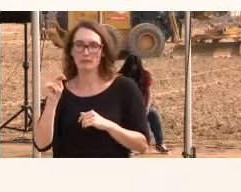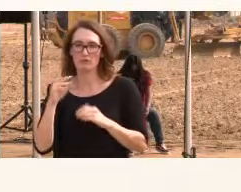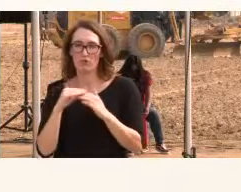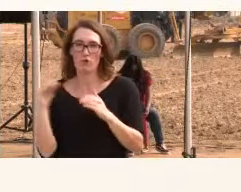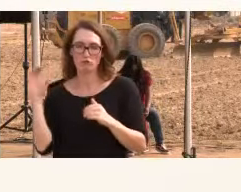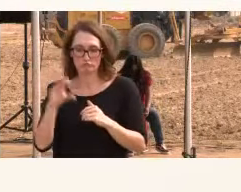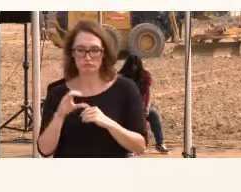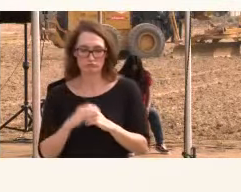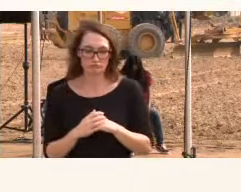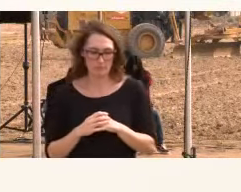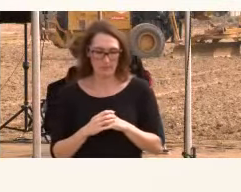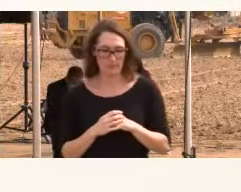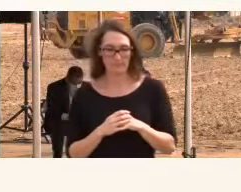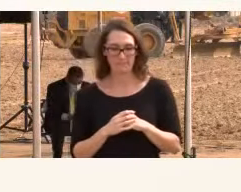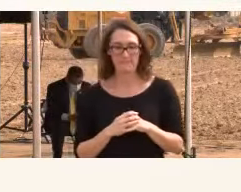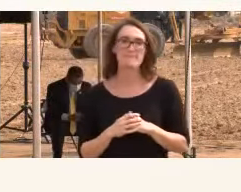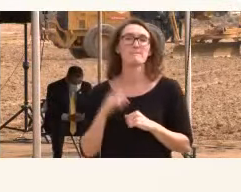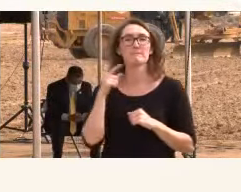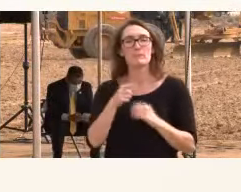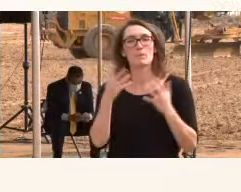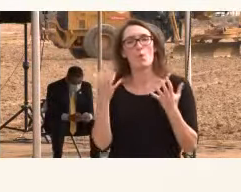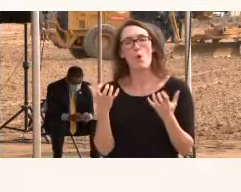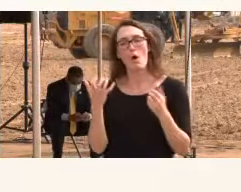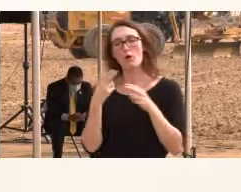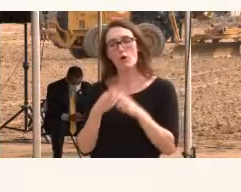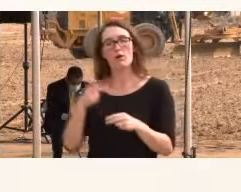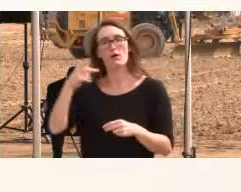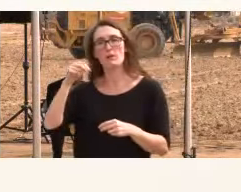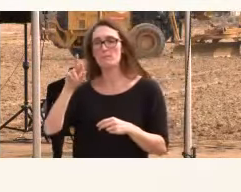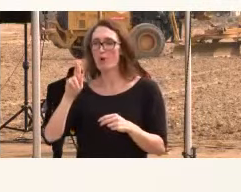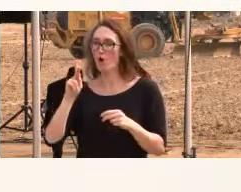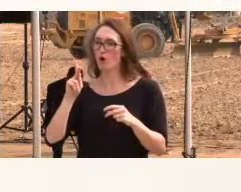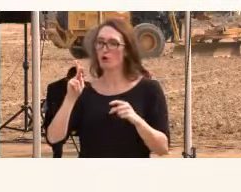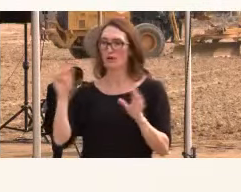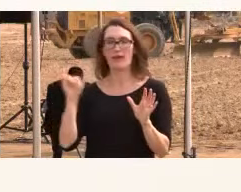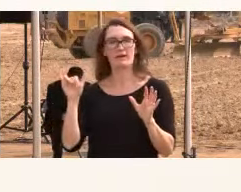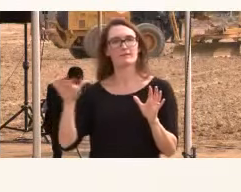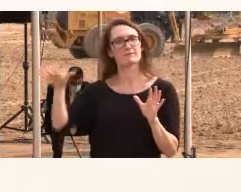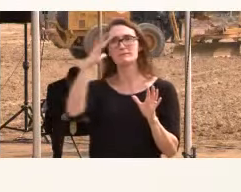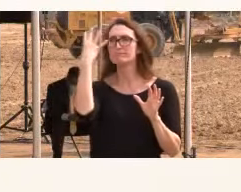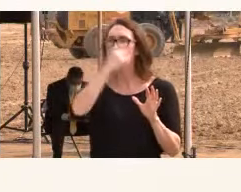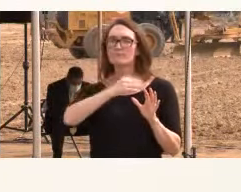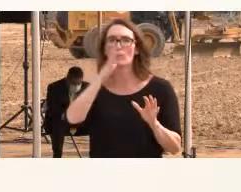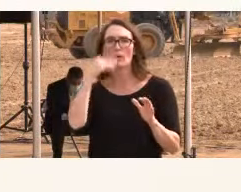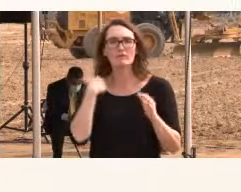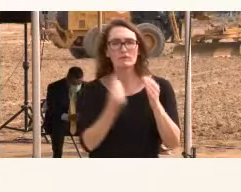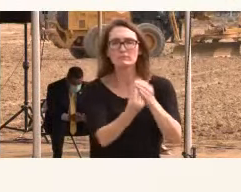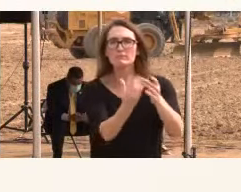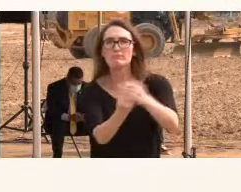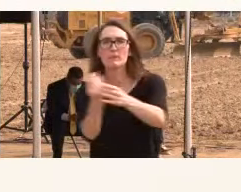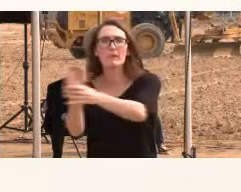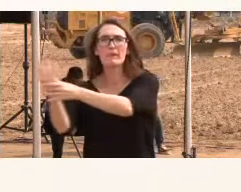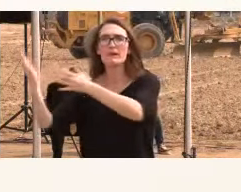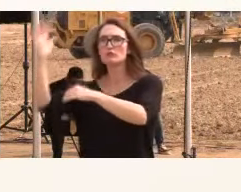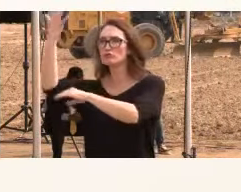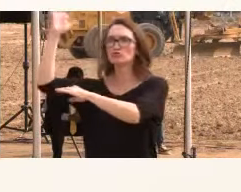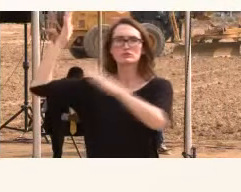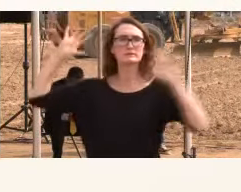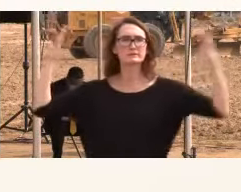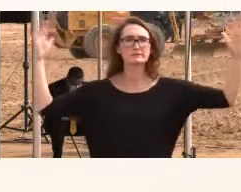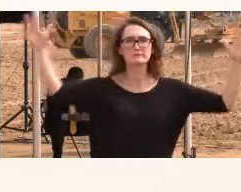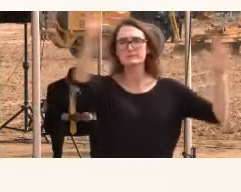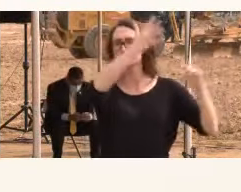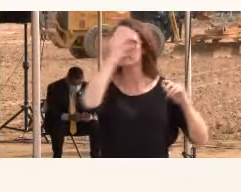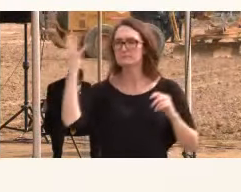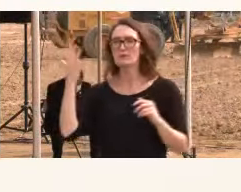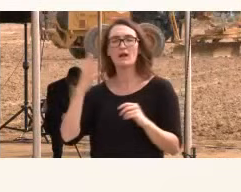to create a park-like campus for residents of the area. We will plant over 450 trees and